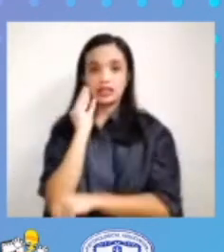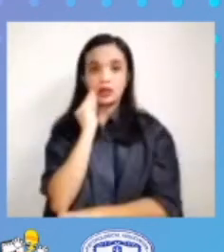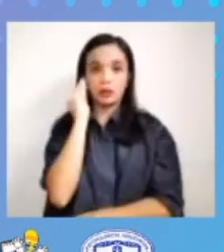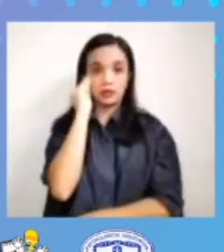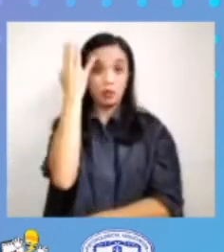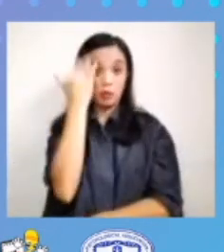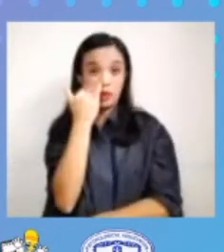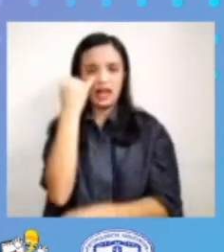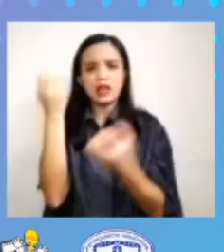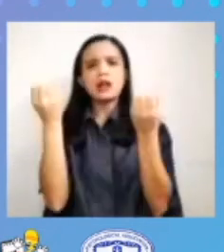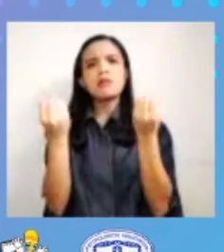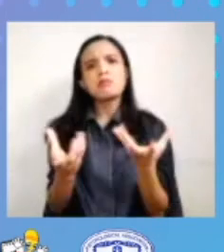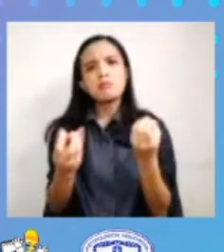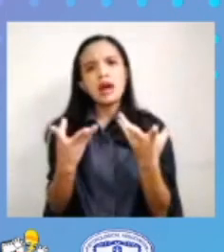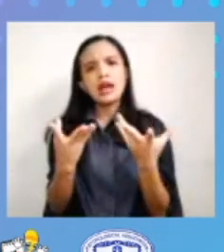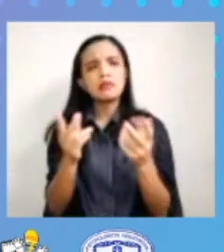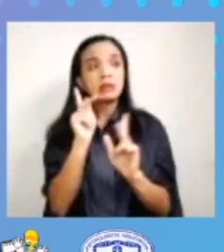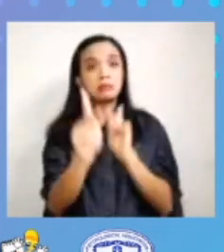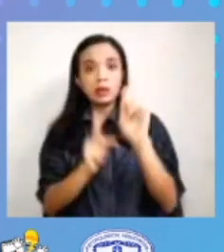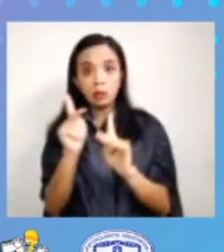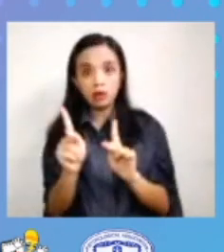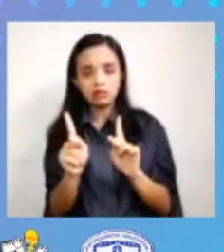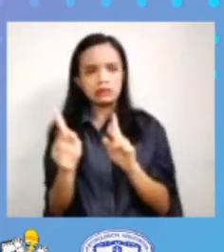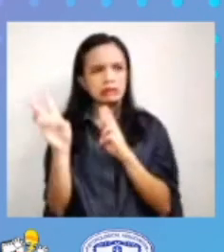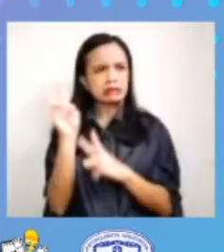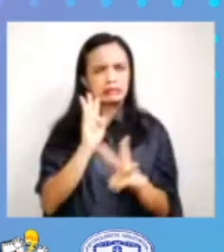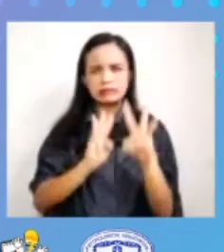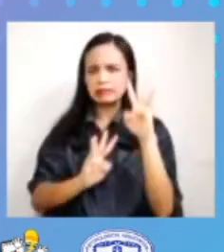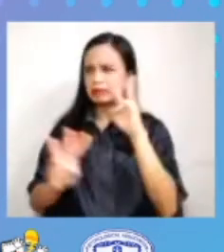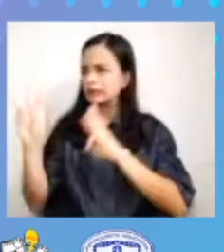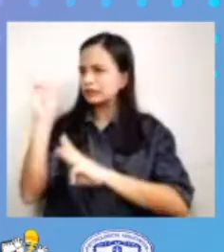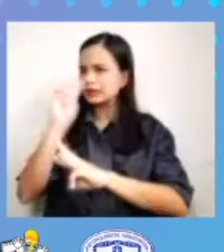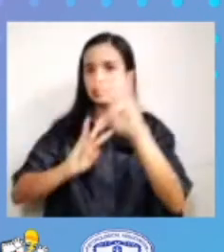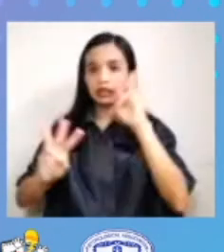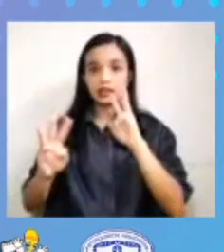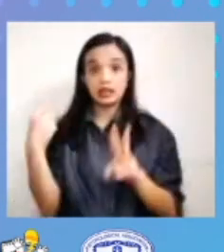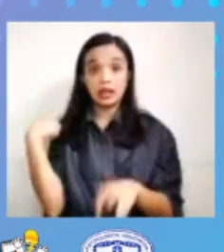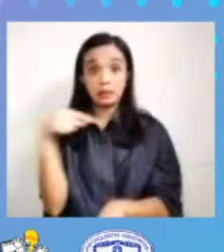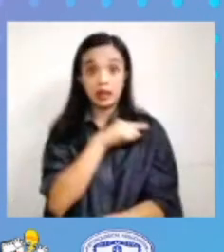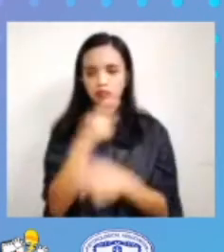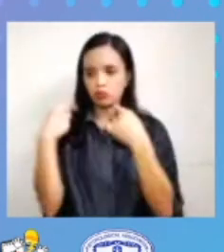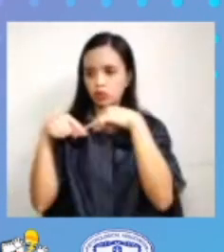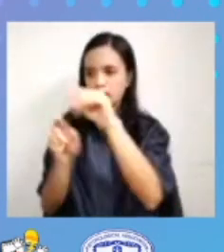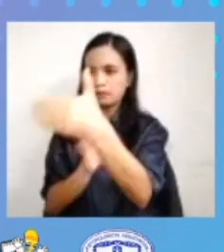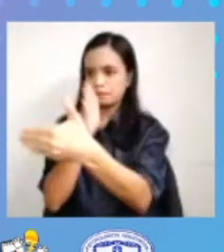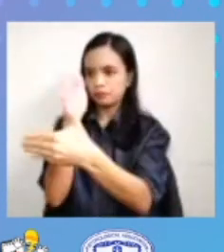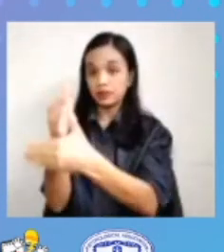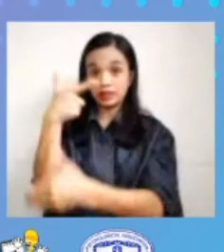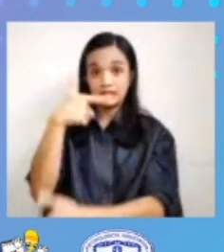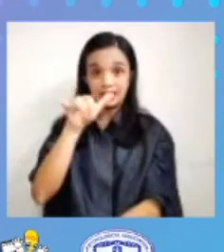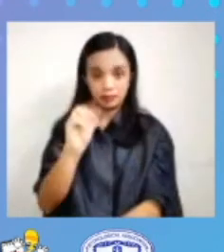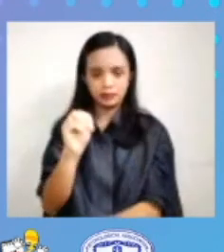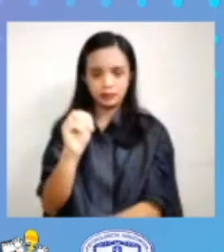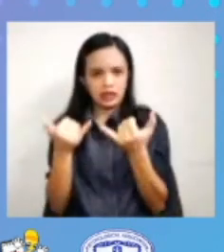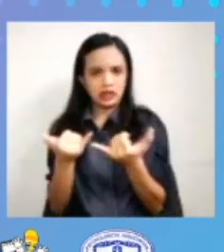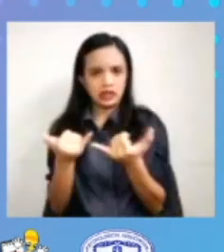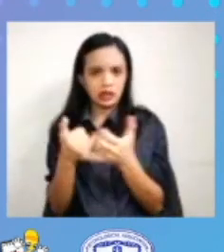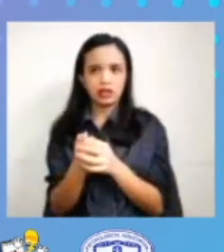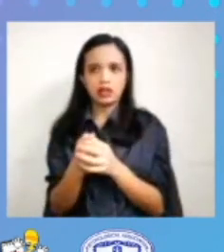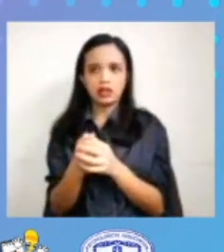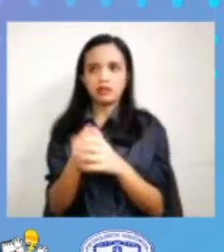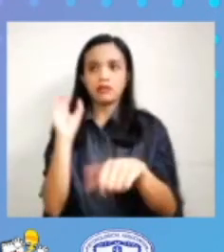natin, mas kumukonti. That meaning, it's more likely for us to gain unwanted weight. So